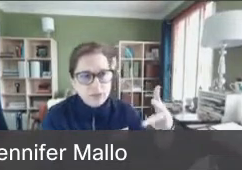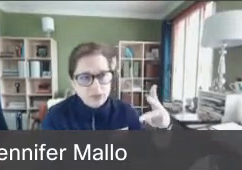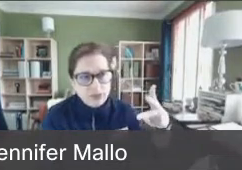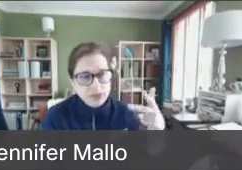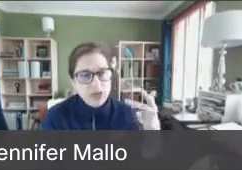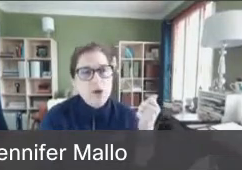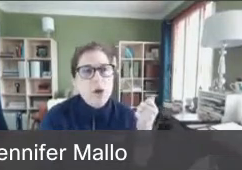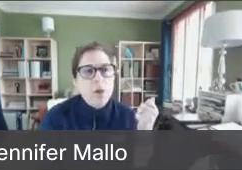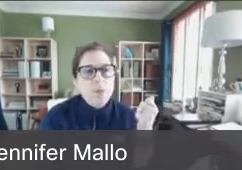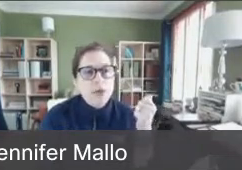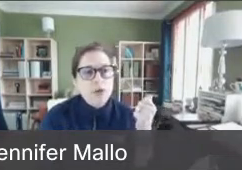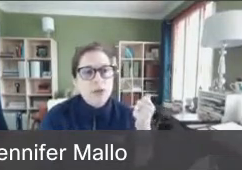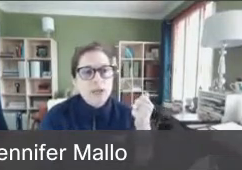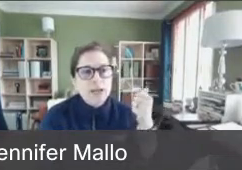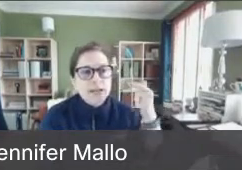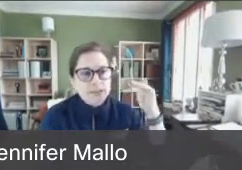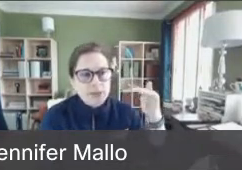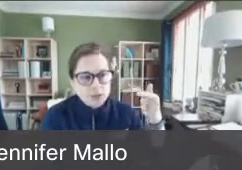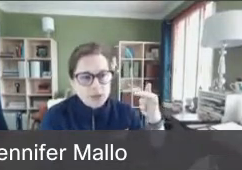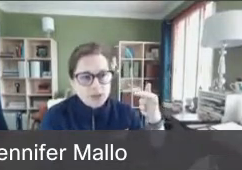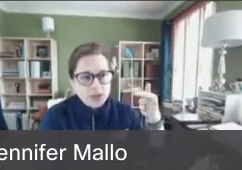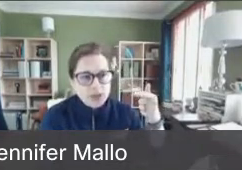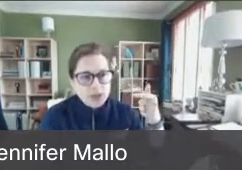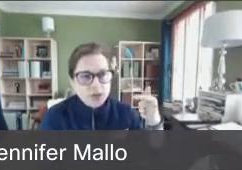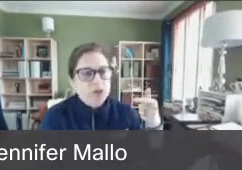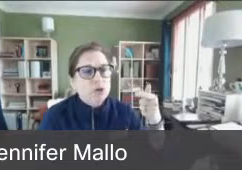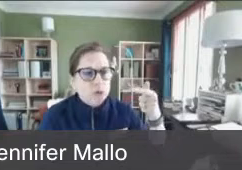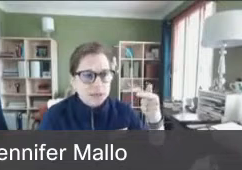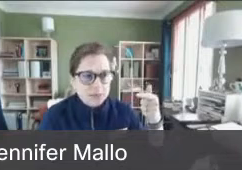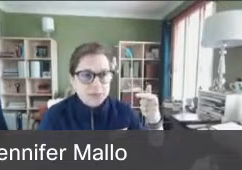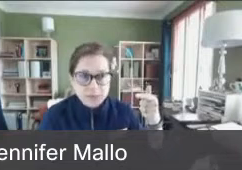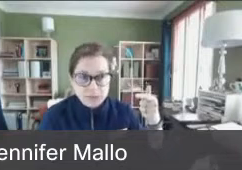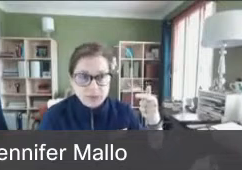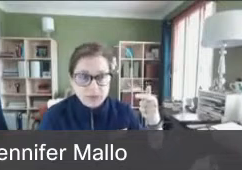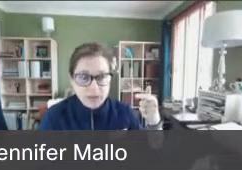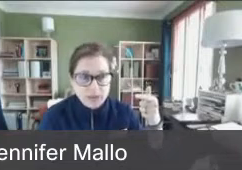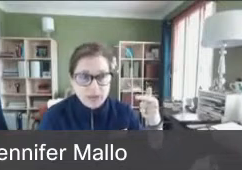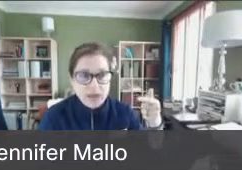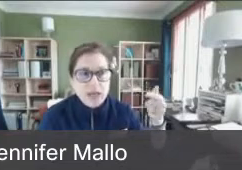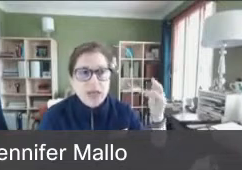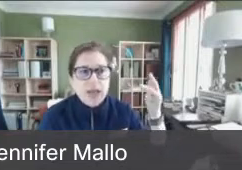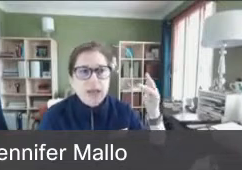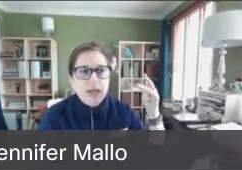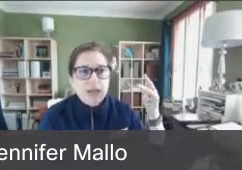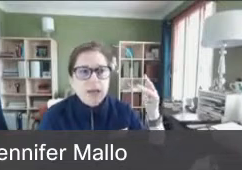teacher and a paraeducator, but you're looking at a special education teacher who again must be certified,